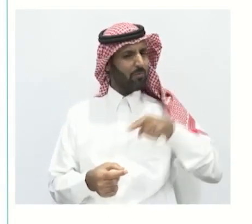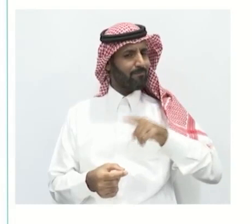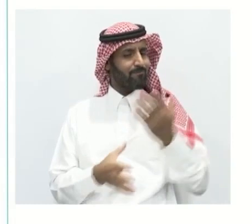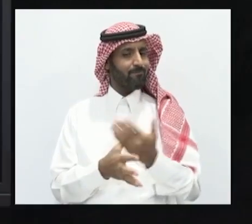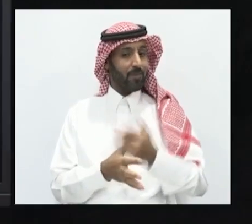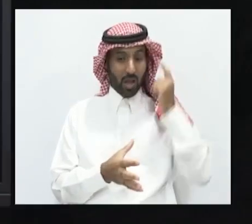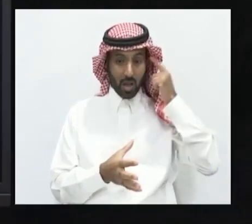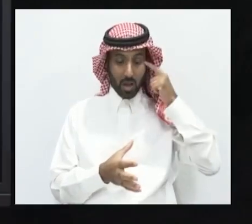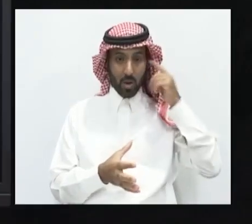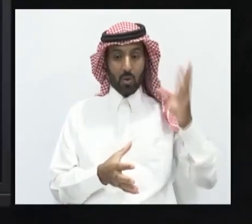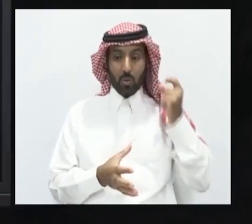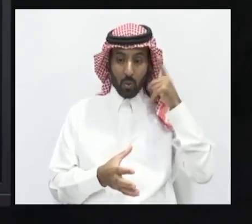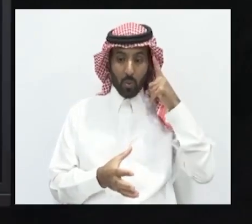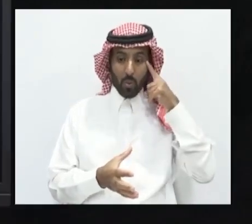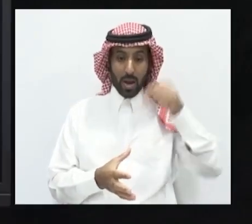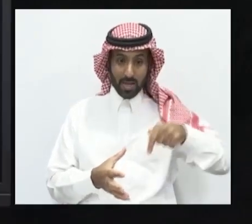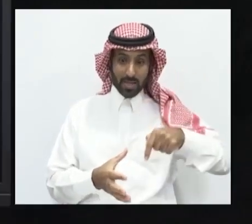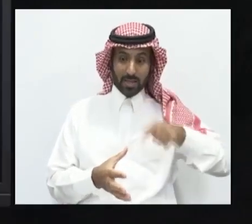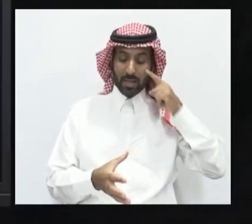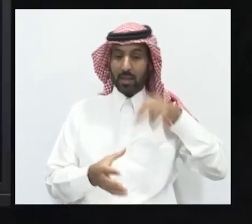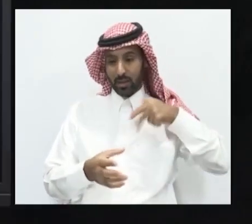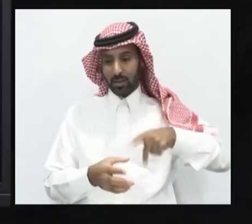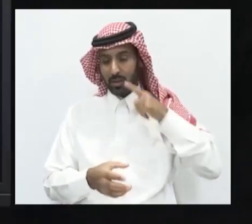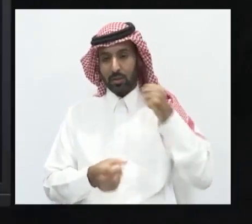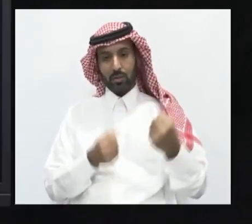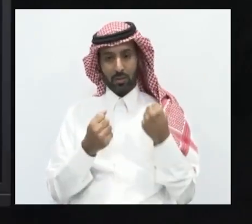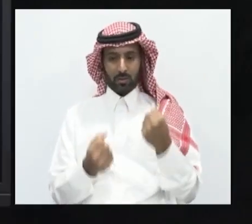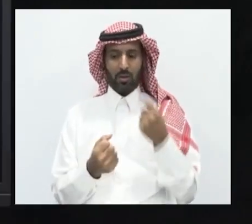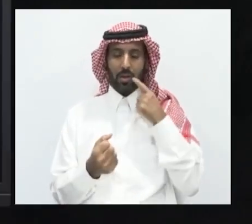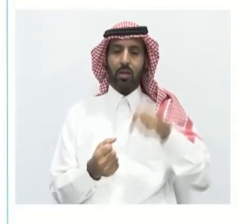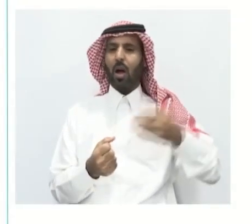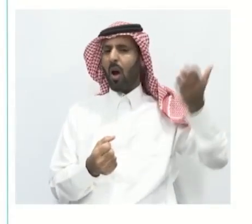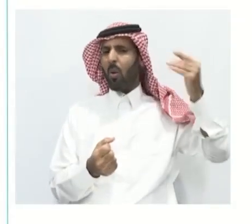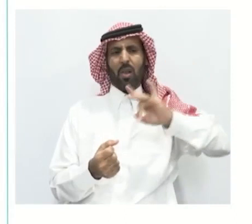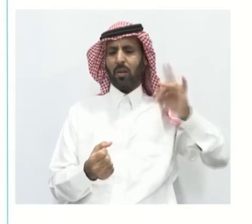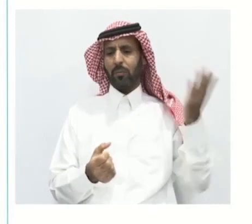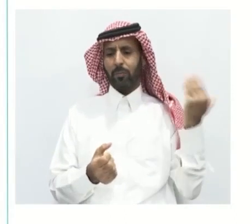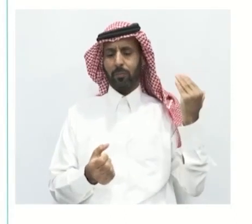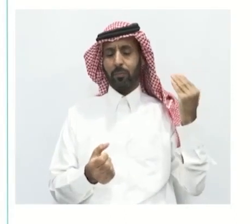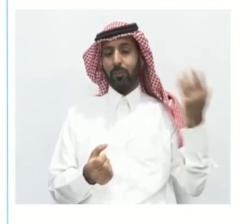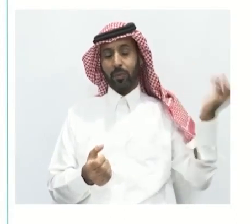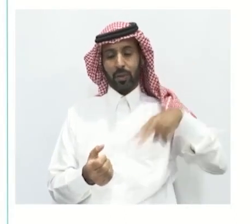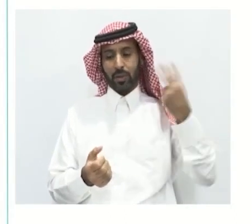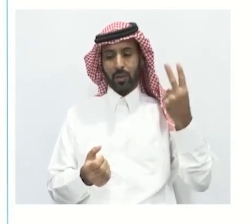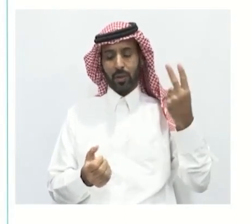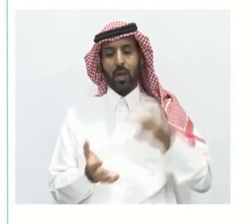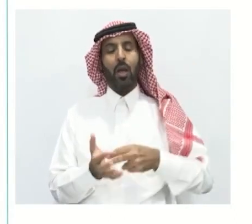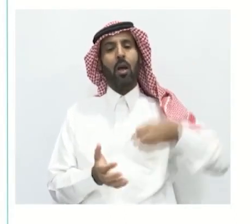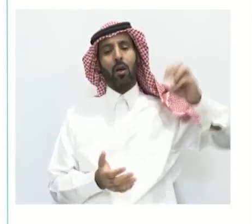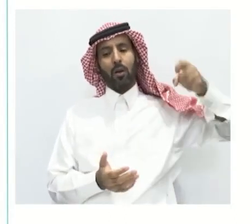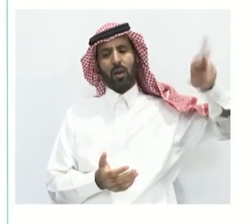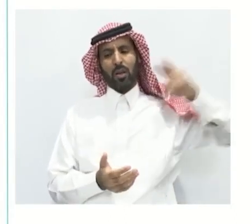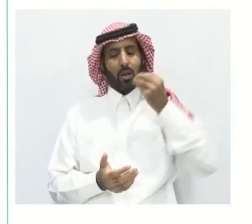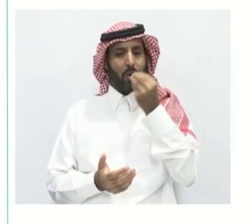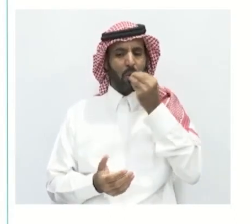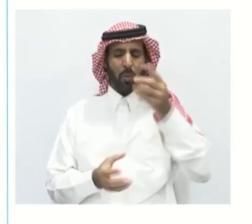because we know that now he is going to the gym, not in his past. The second one, Umar ate a